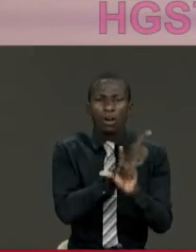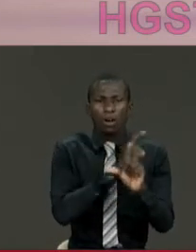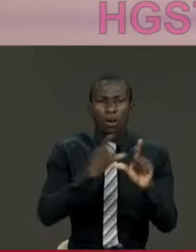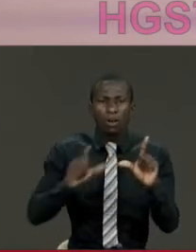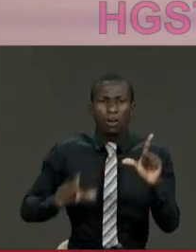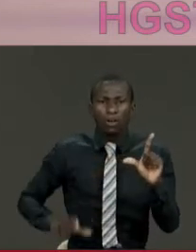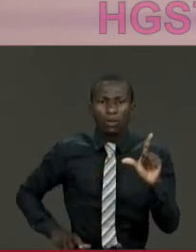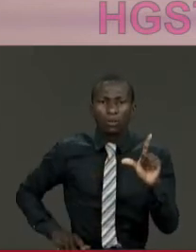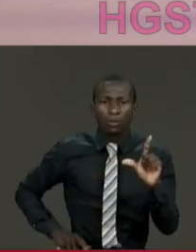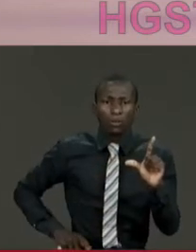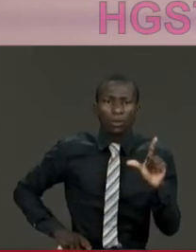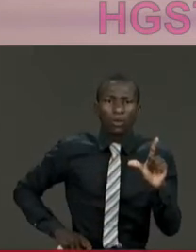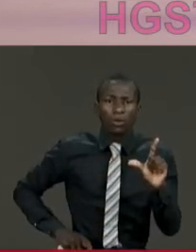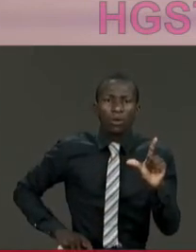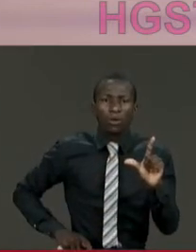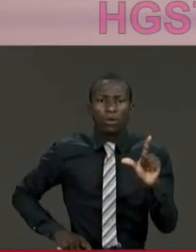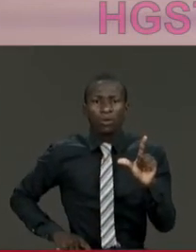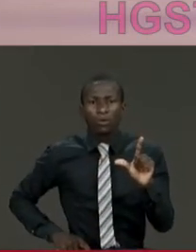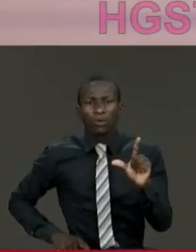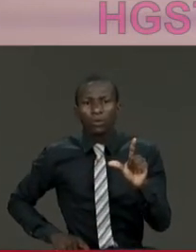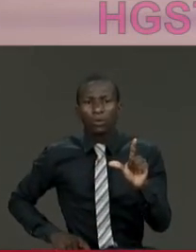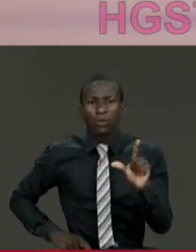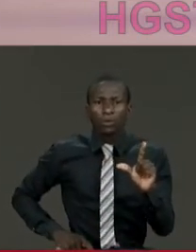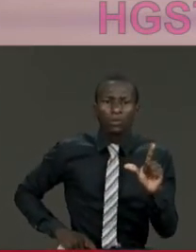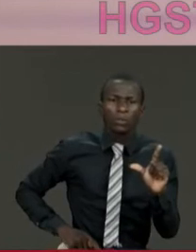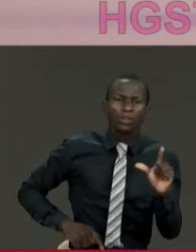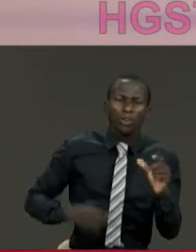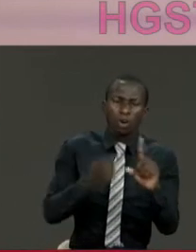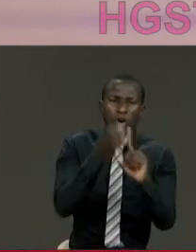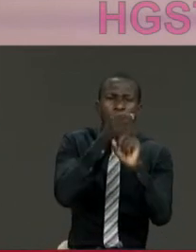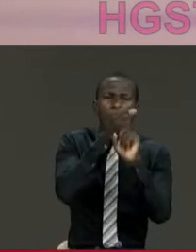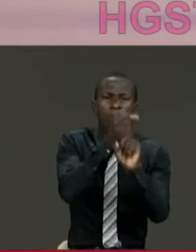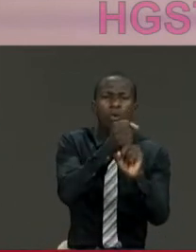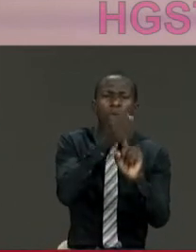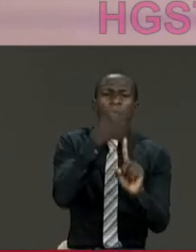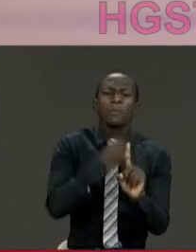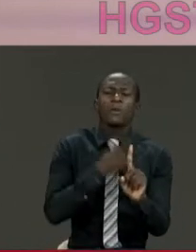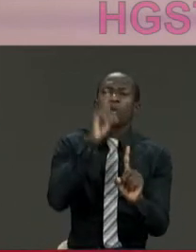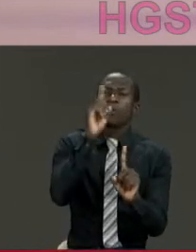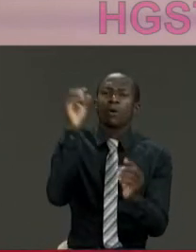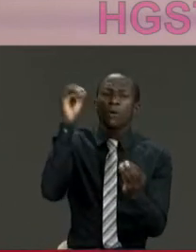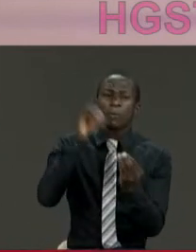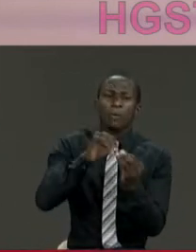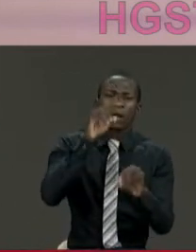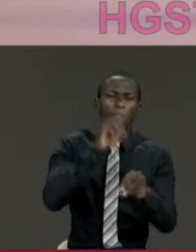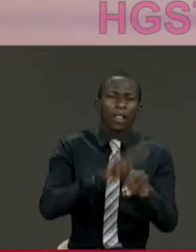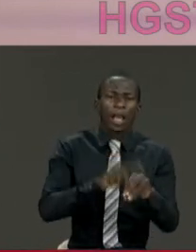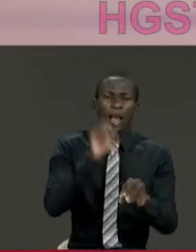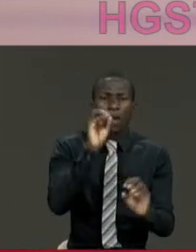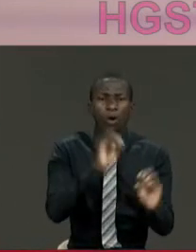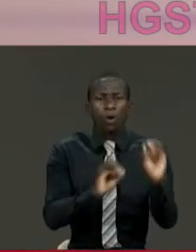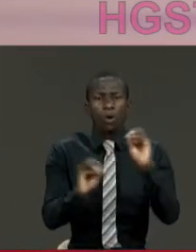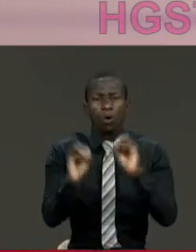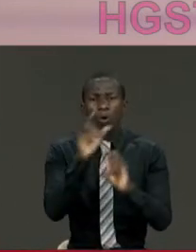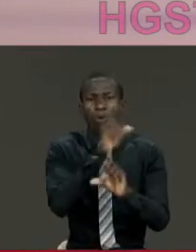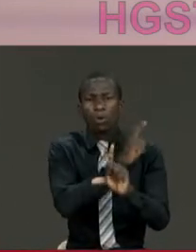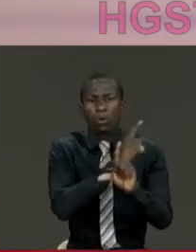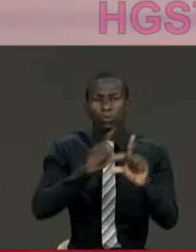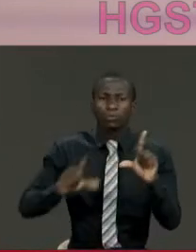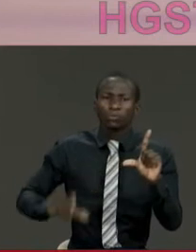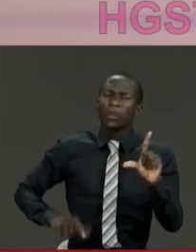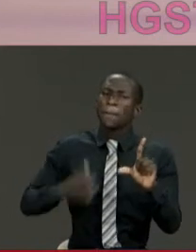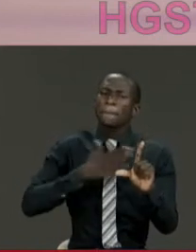Lord, hold me, Lord, hold me one more time. Oh, Lord.